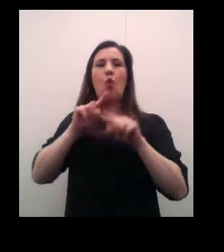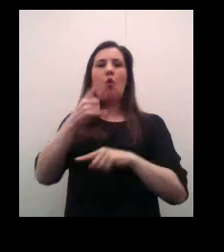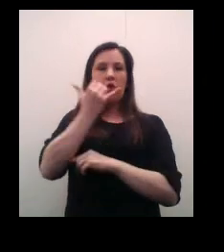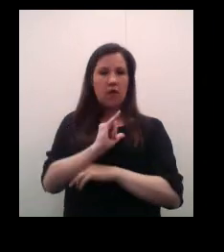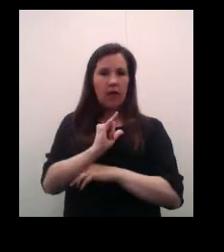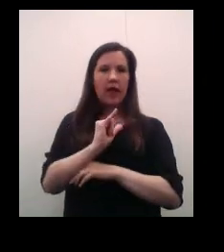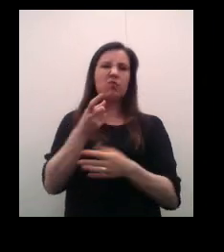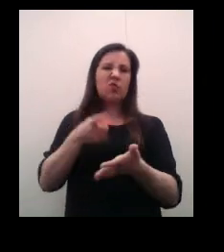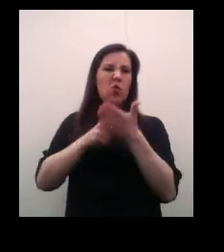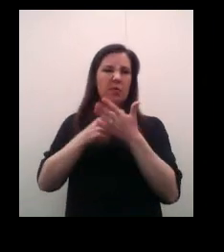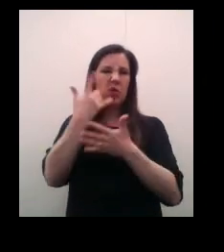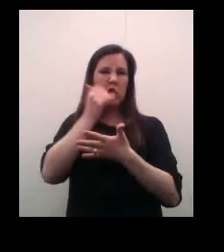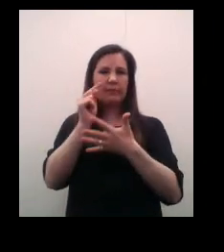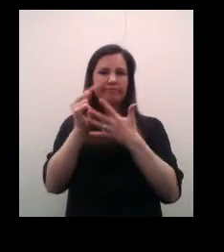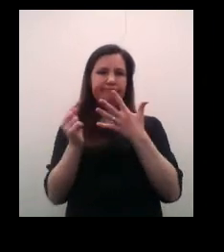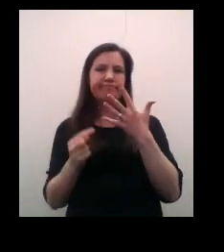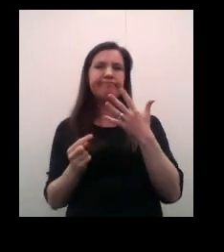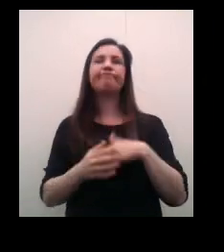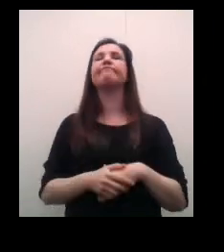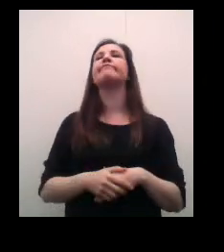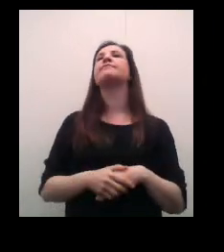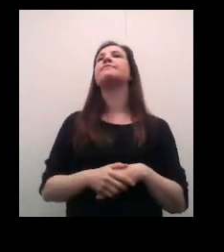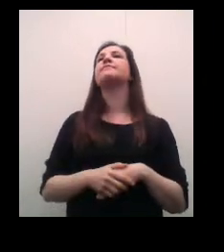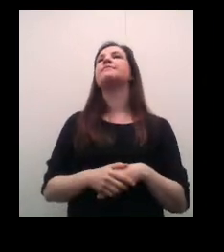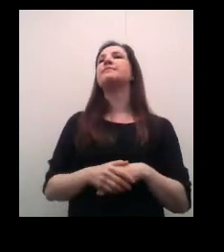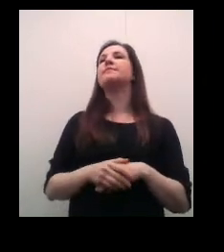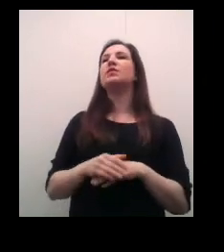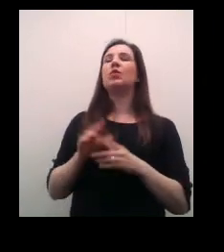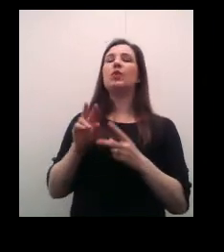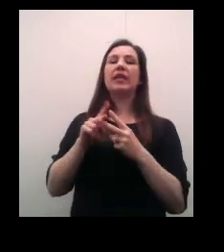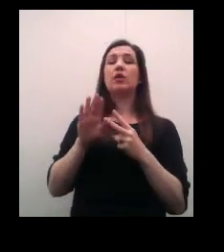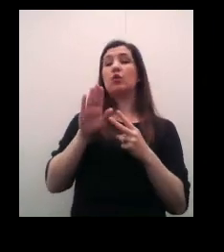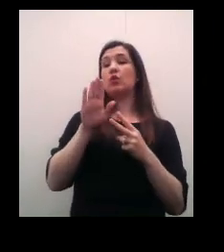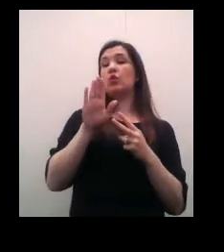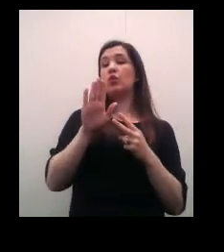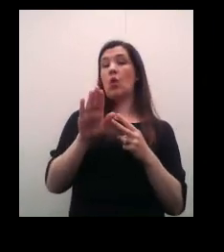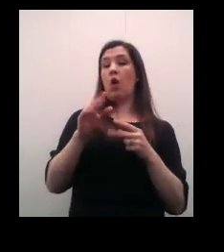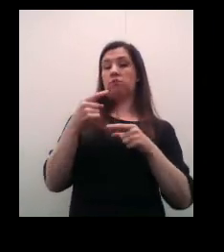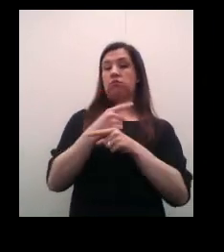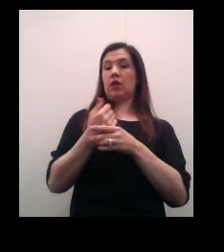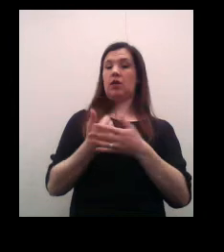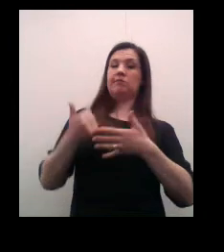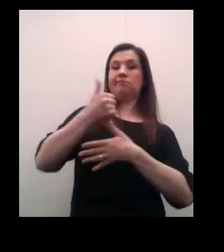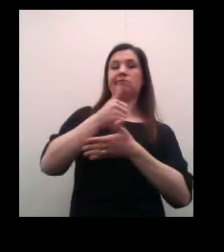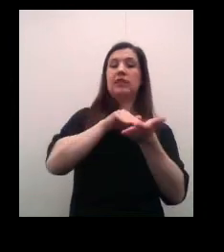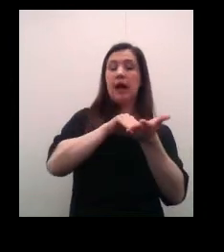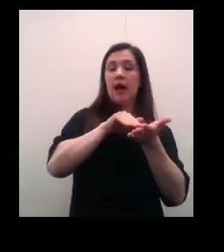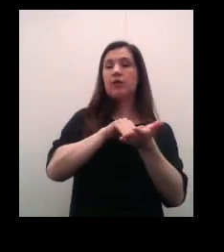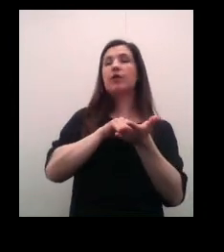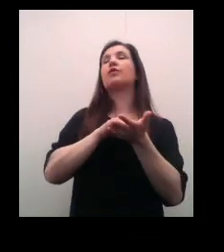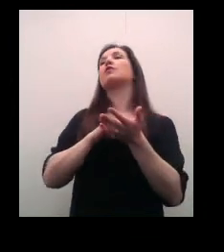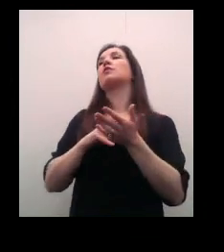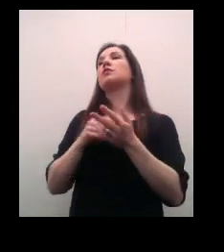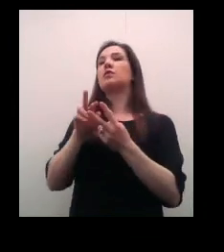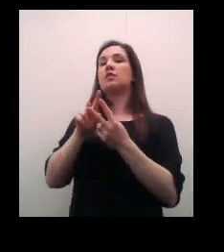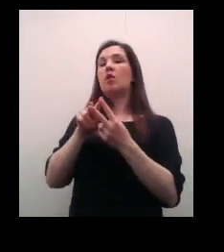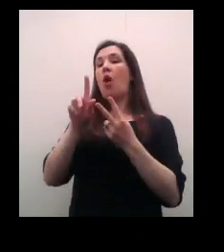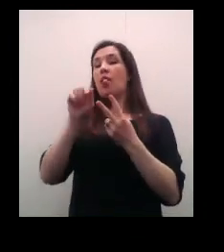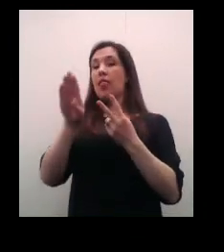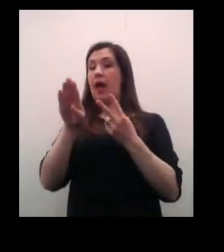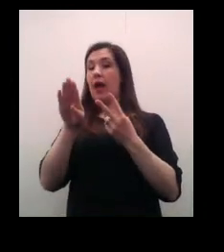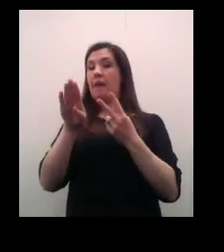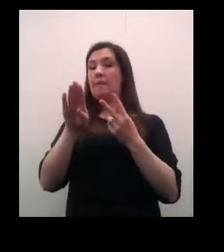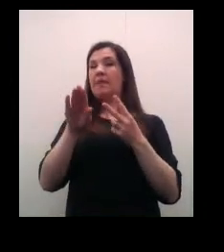and you're supposed to be directed by the either by your primary care doc and or the laboratory that collects